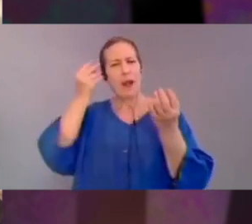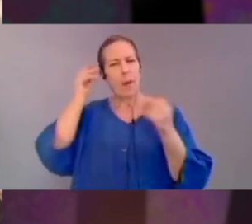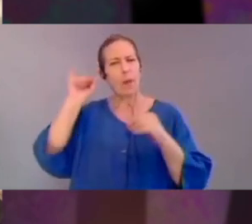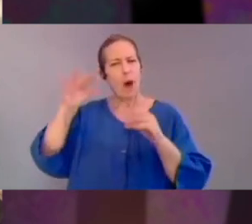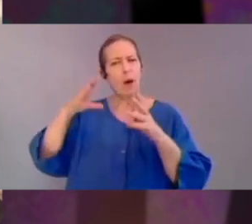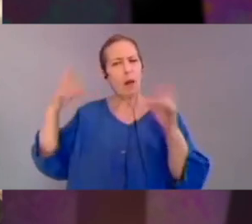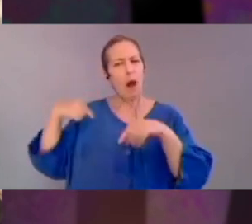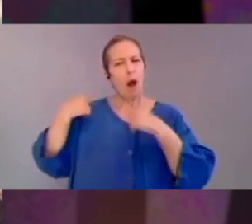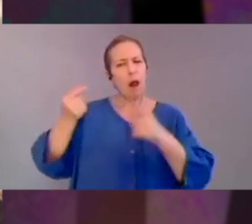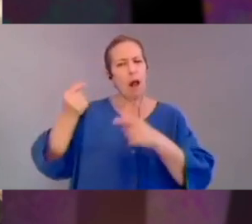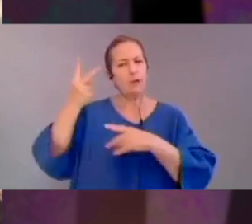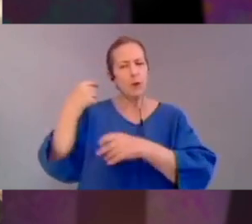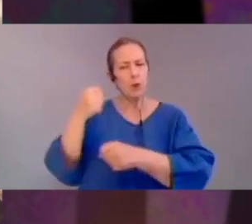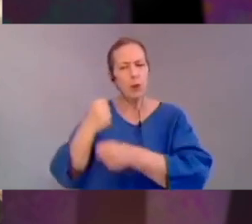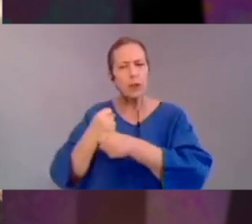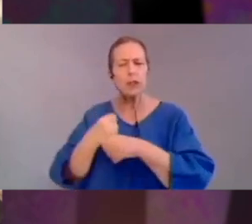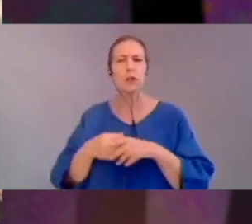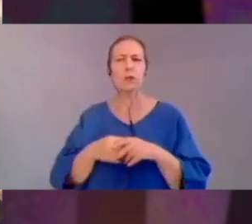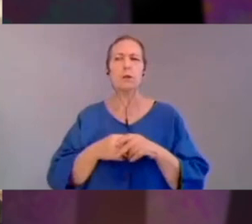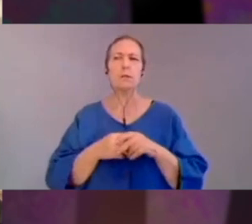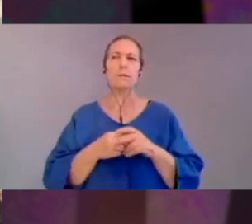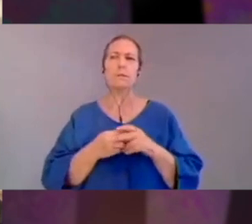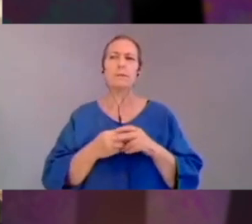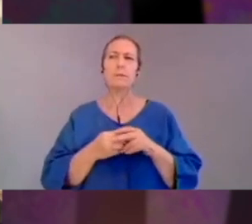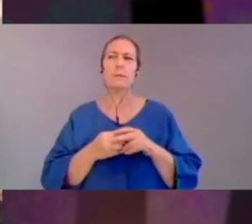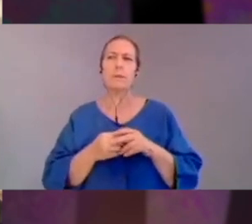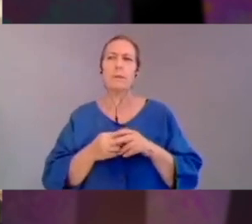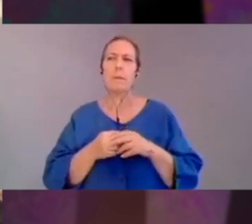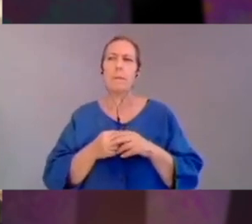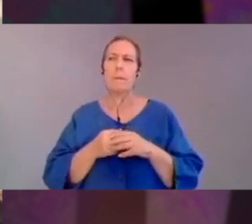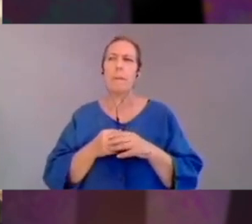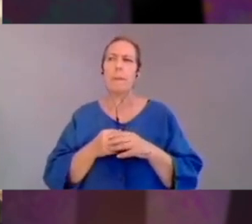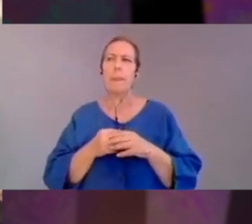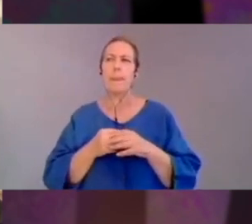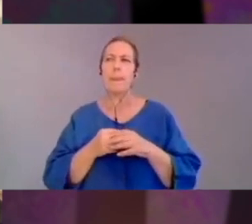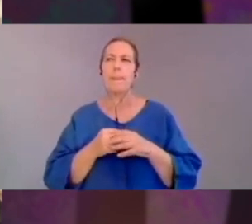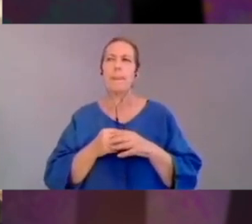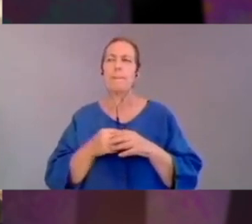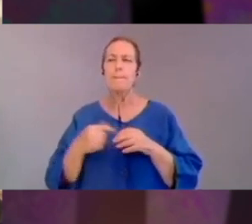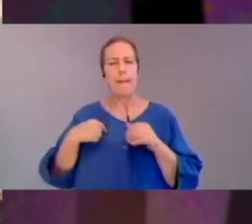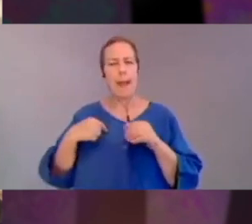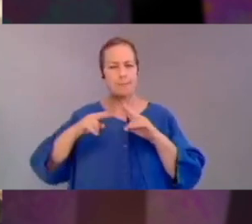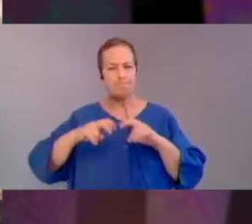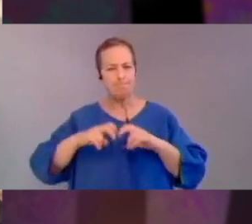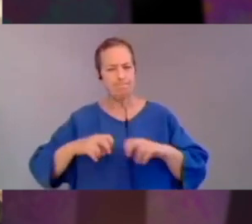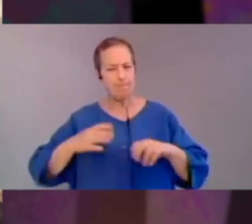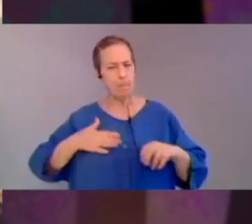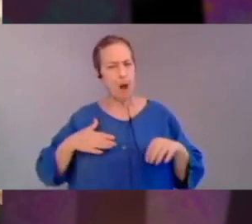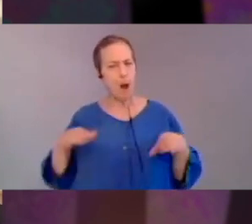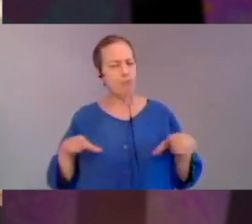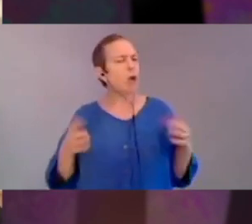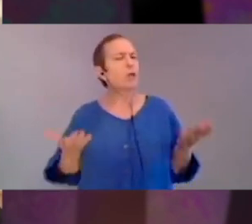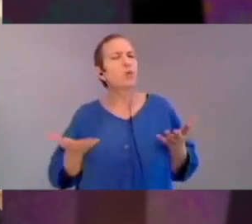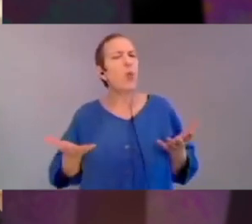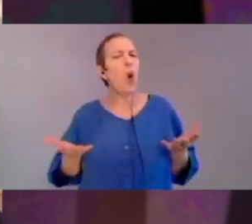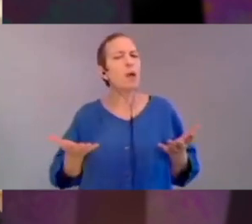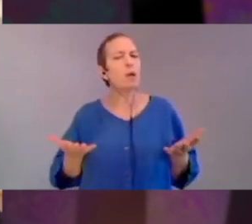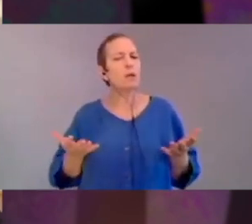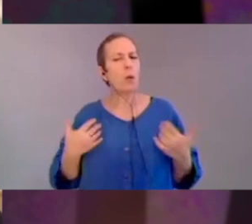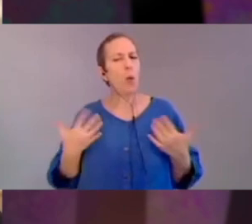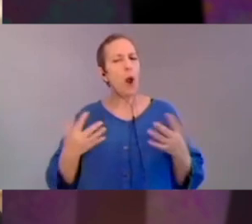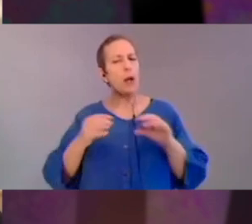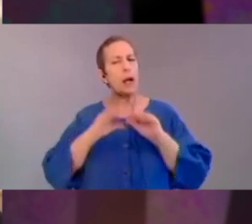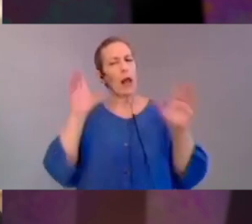you know, I've been trying to kind of be clearer about my practice for myself. And some of the things that have been coming up